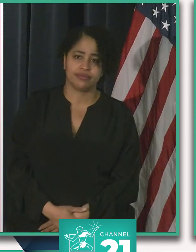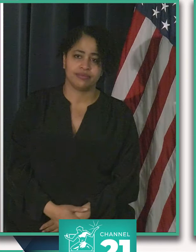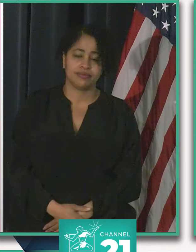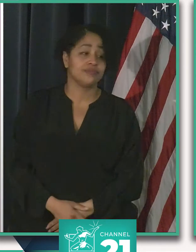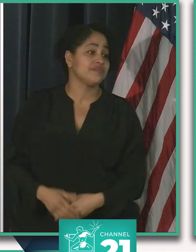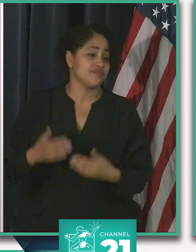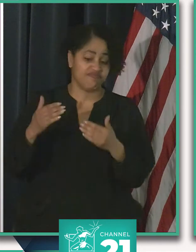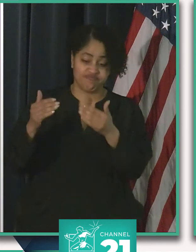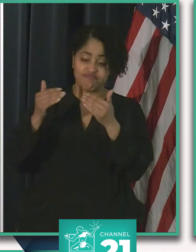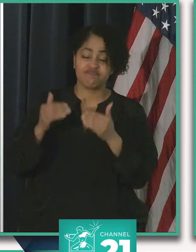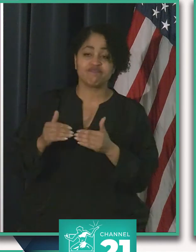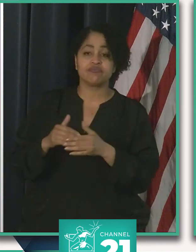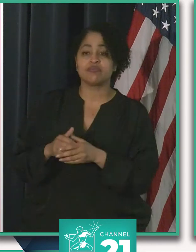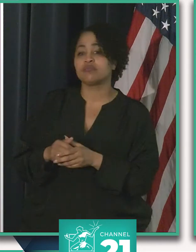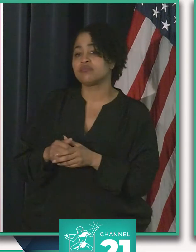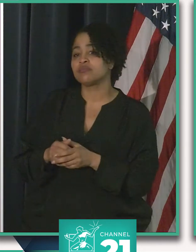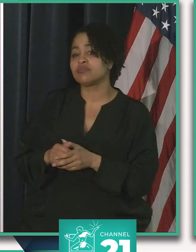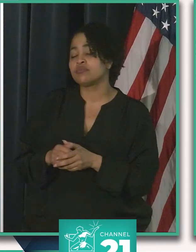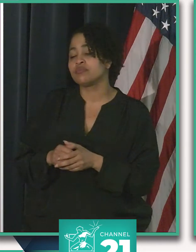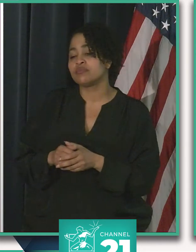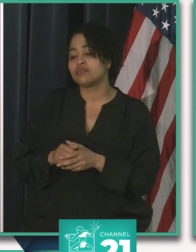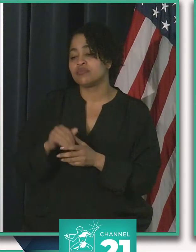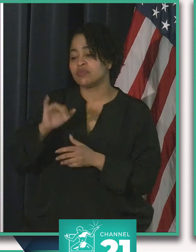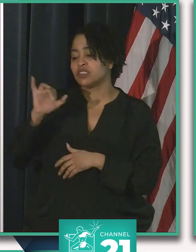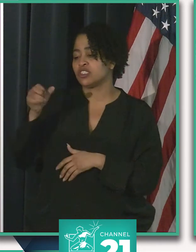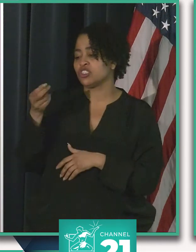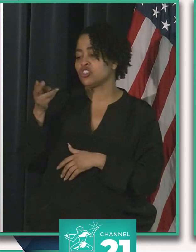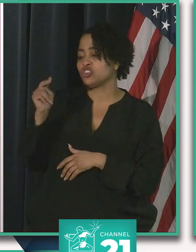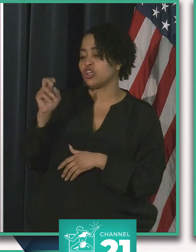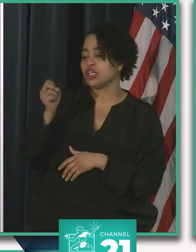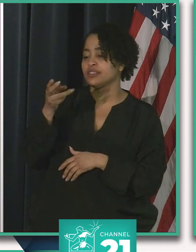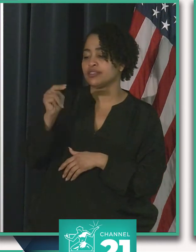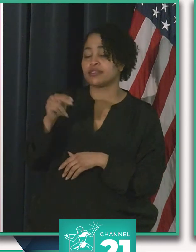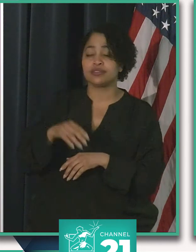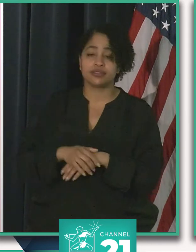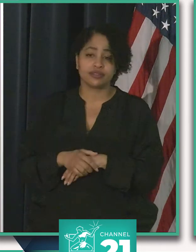We'll move on to Johnson.